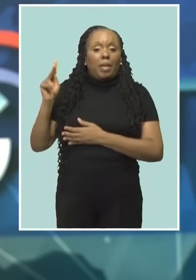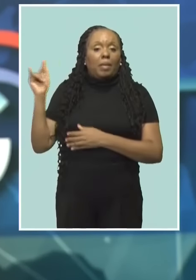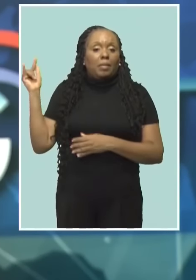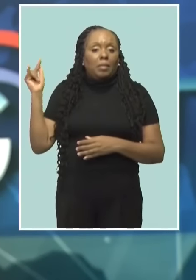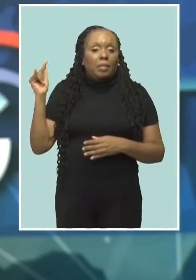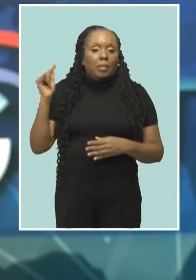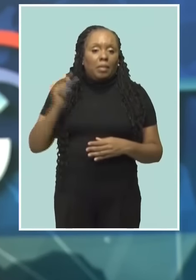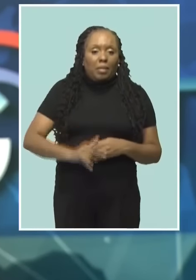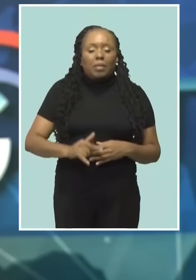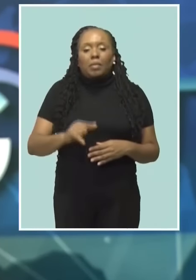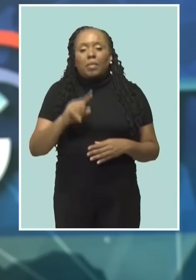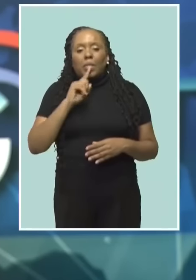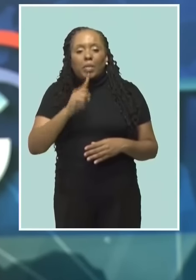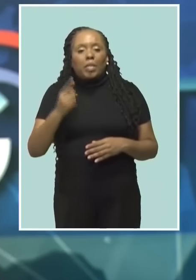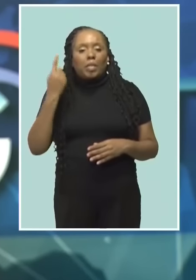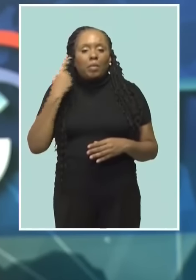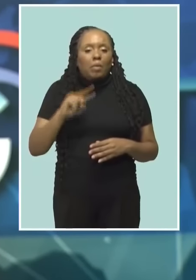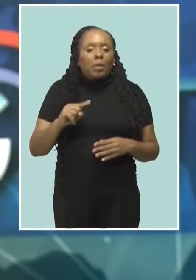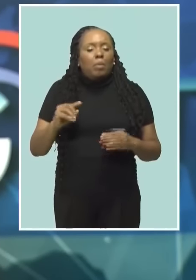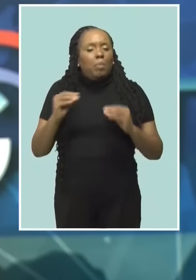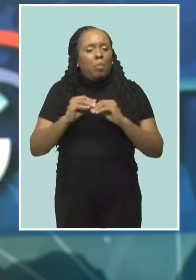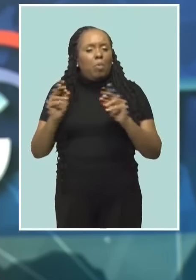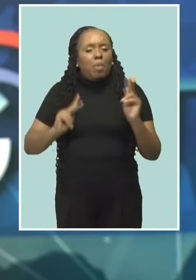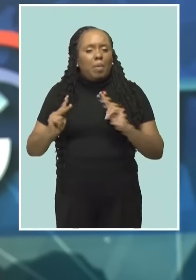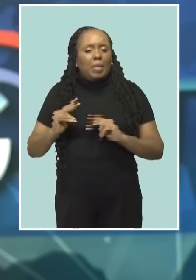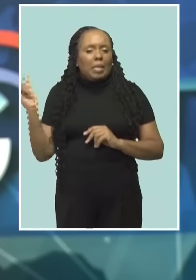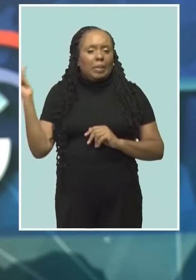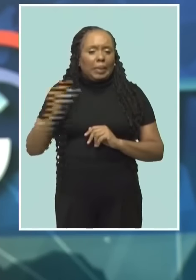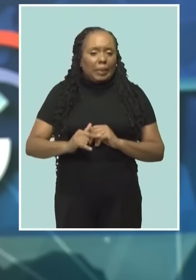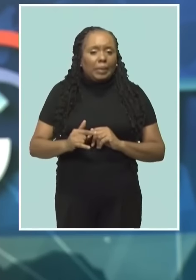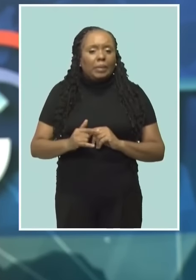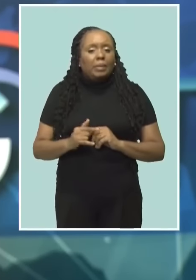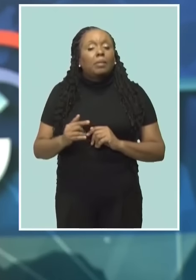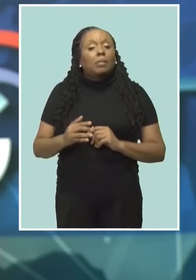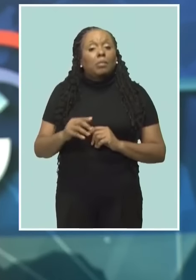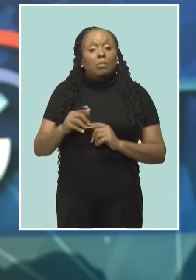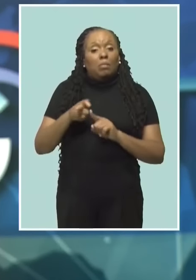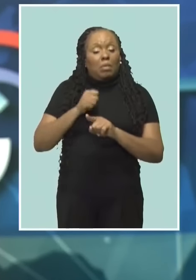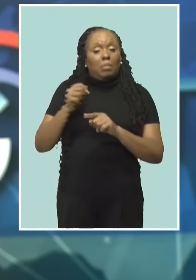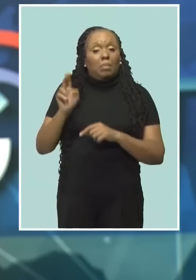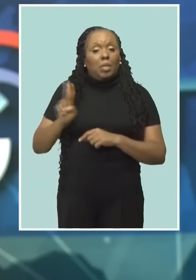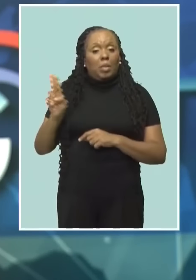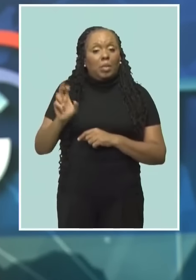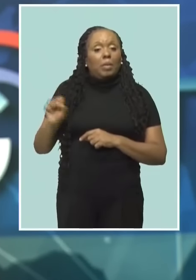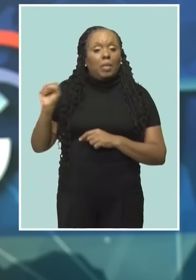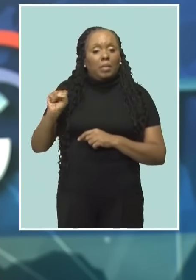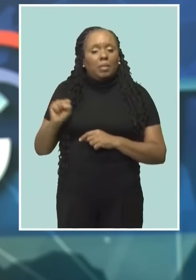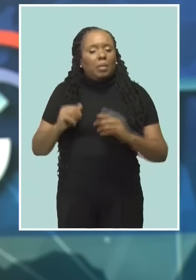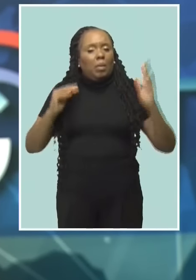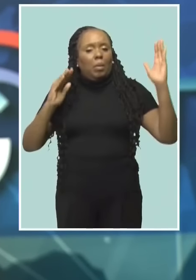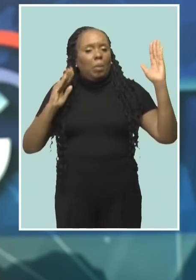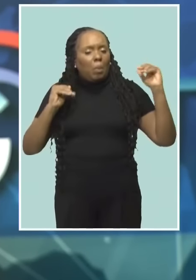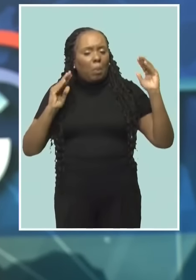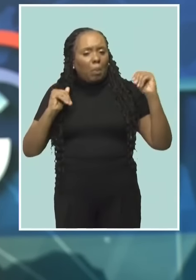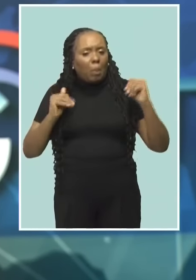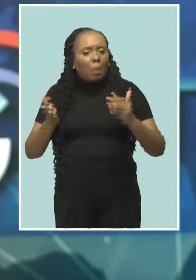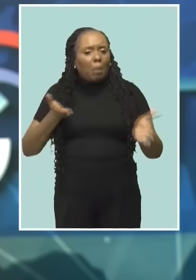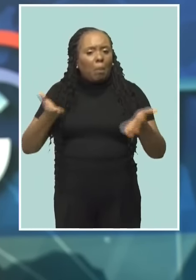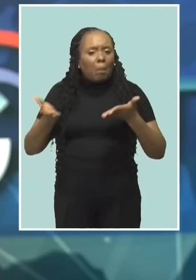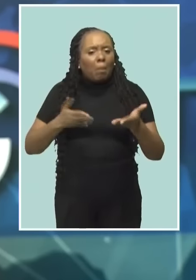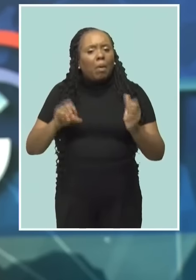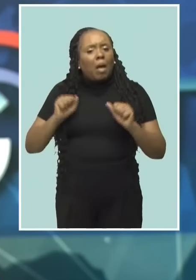from JFK Airport in New York is part of the strategy of the BTMI and his ministry to increase airlift into